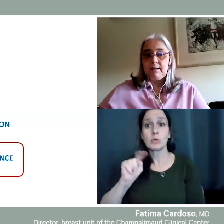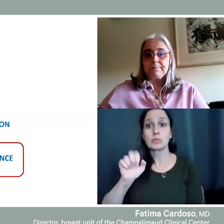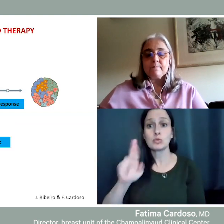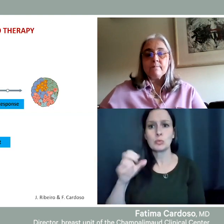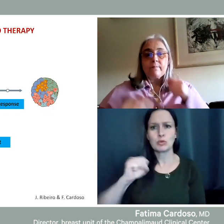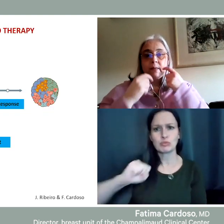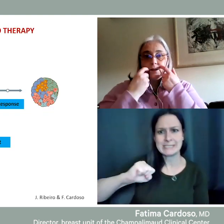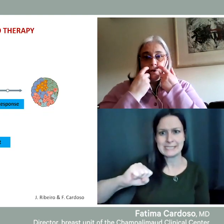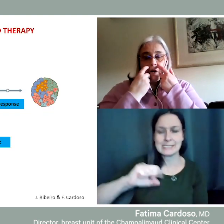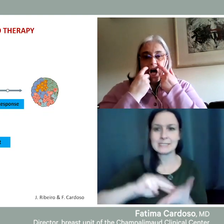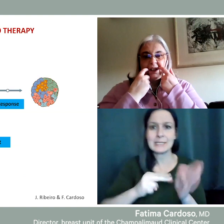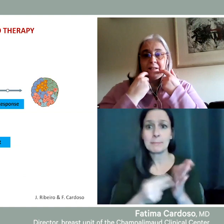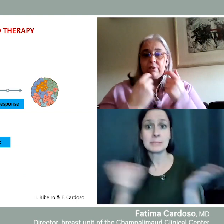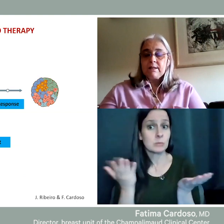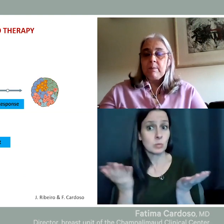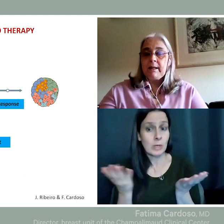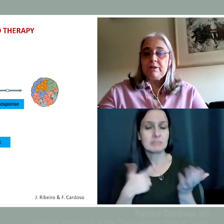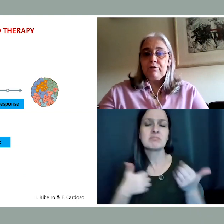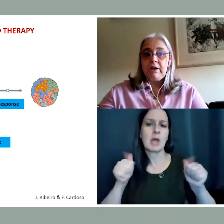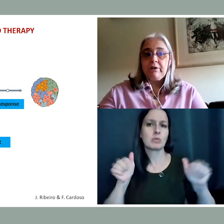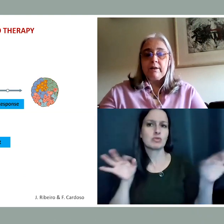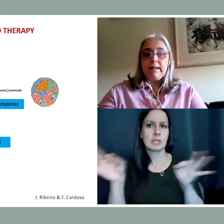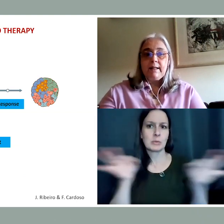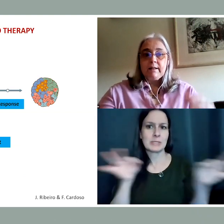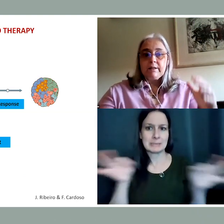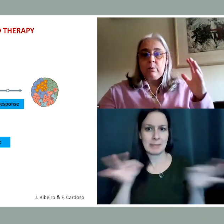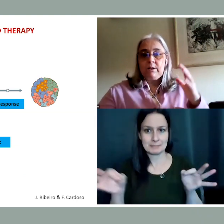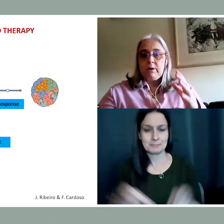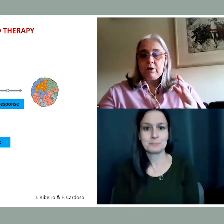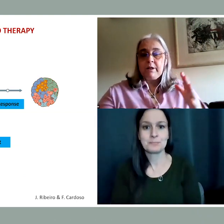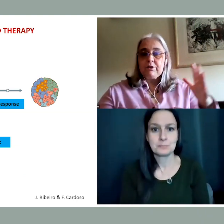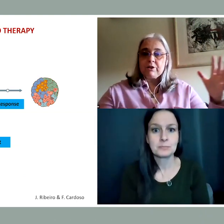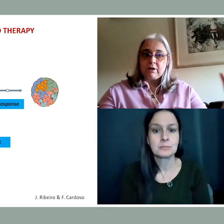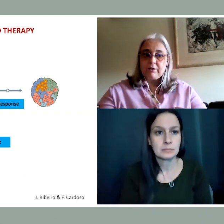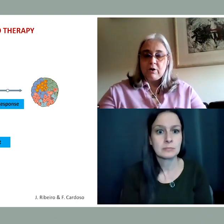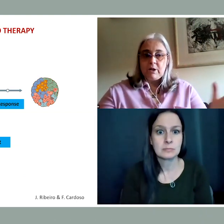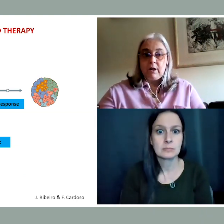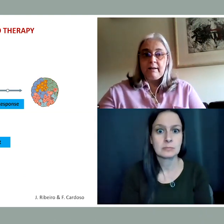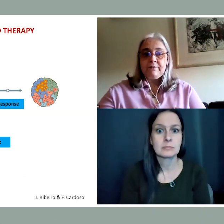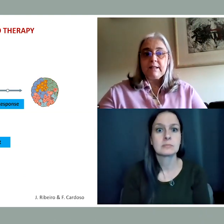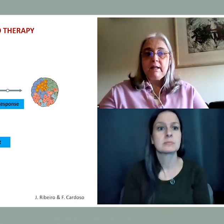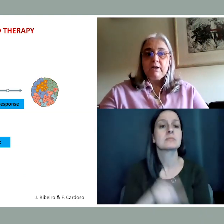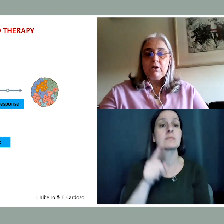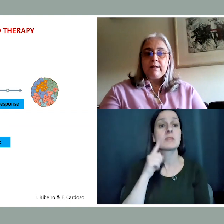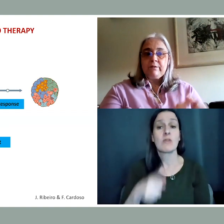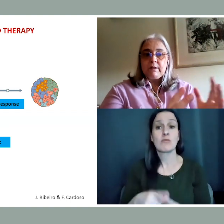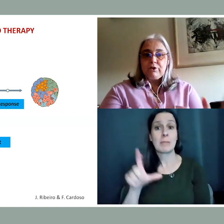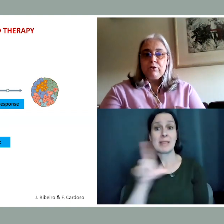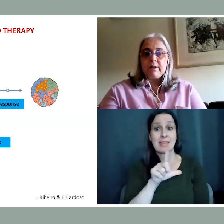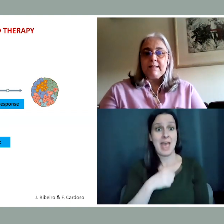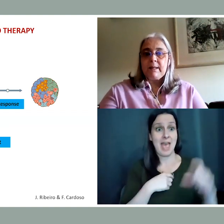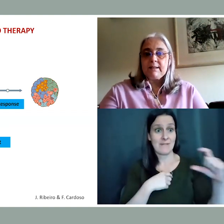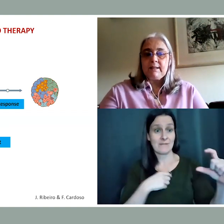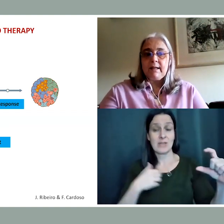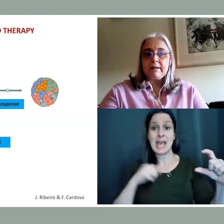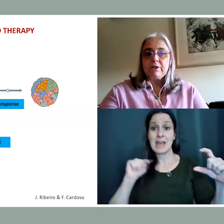this mean? So I'll try to explain this figure. We are going to start from your left. You have a